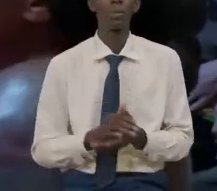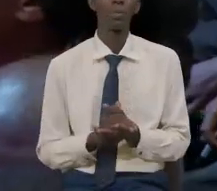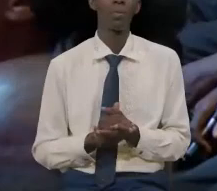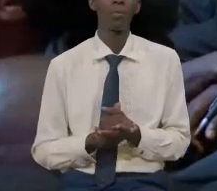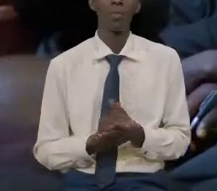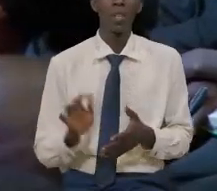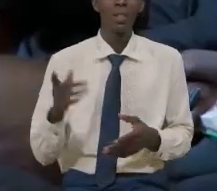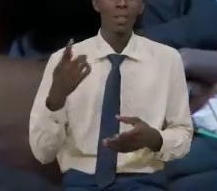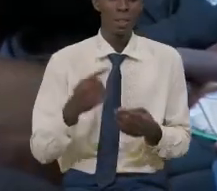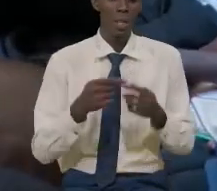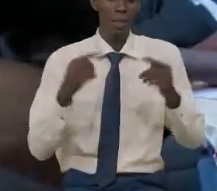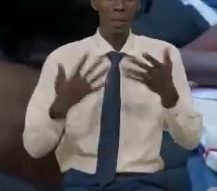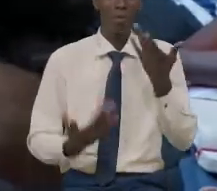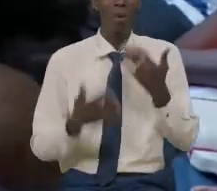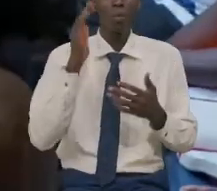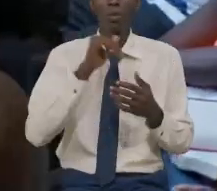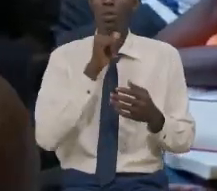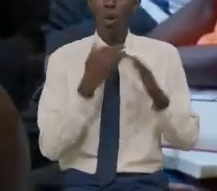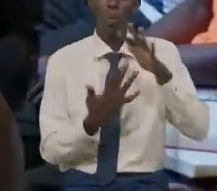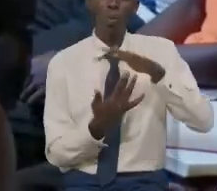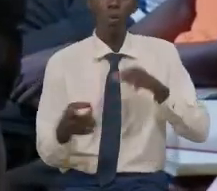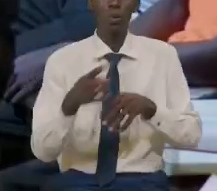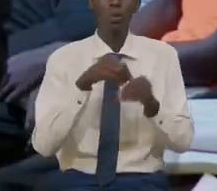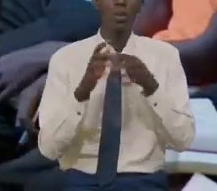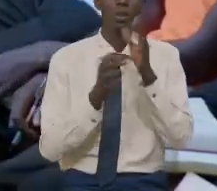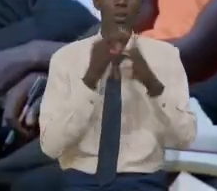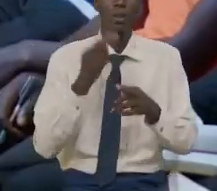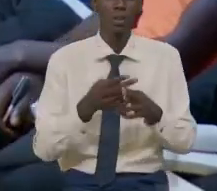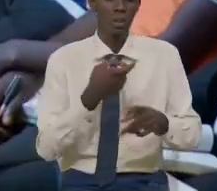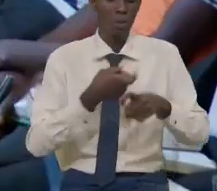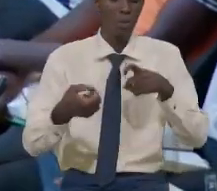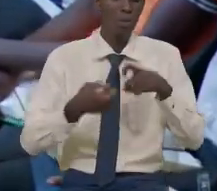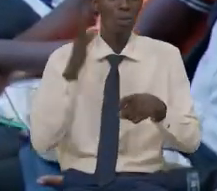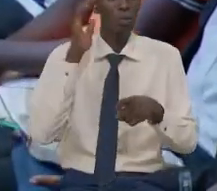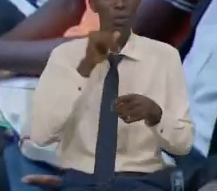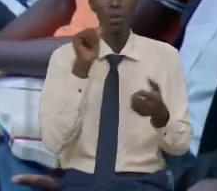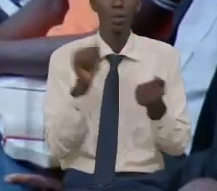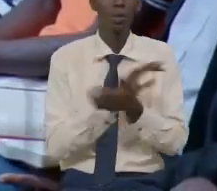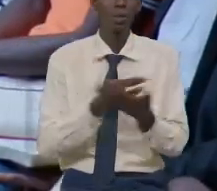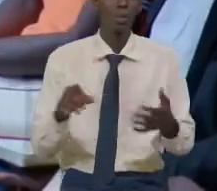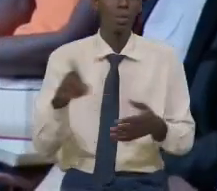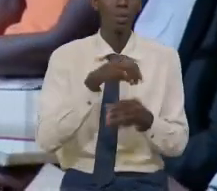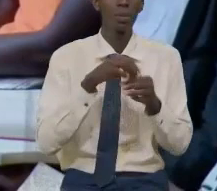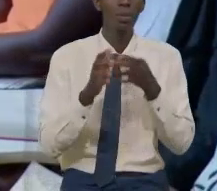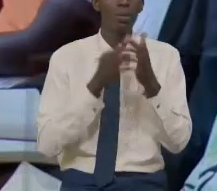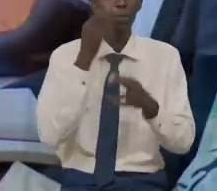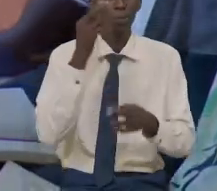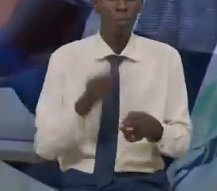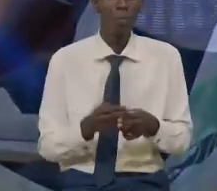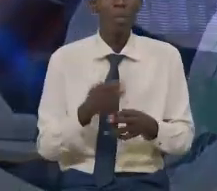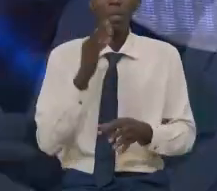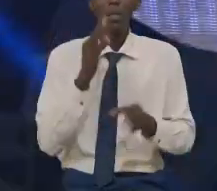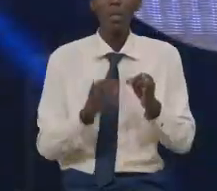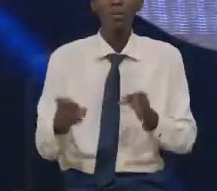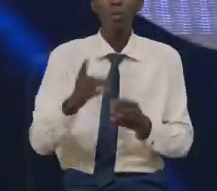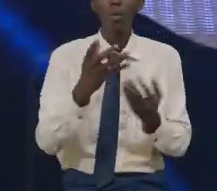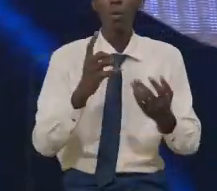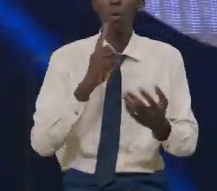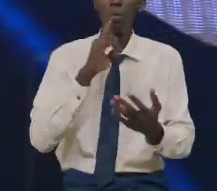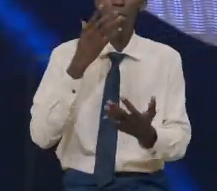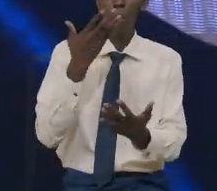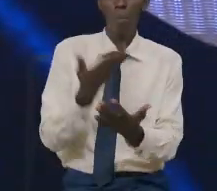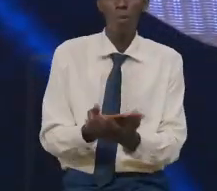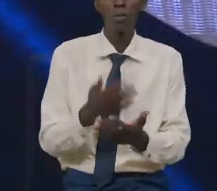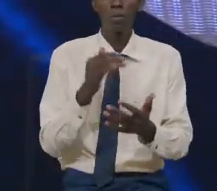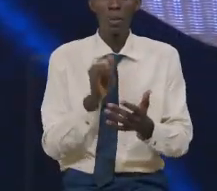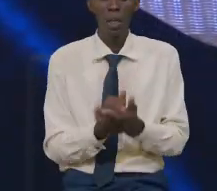fire will not burn you. Their persecution will not destroy you. If they want to prove that they